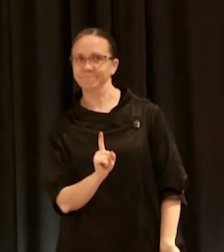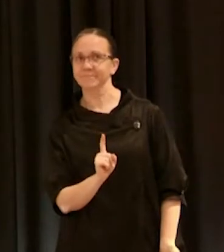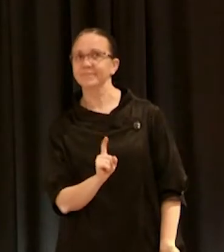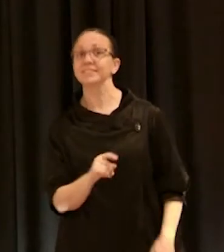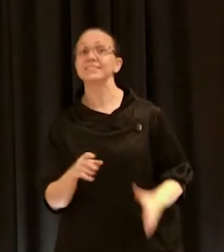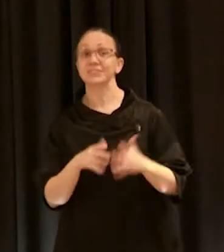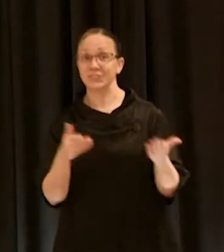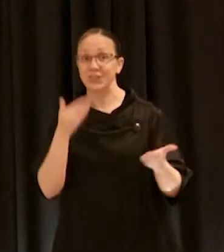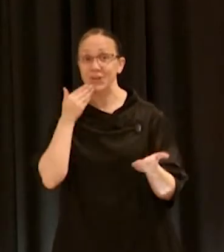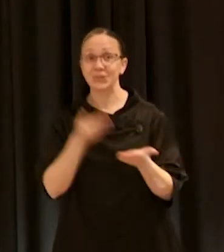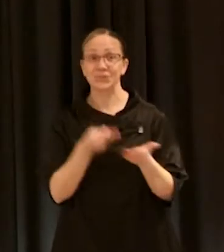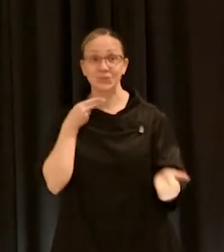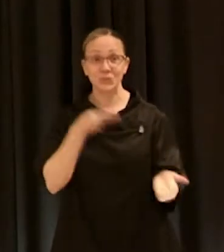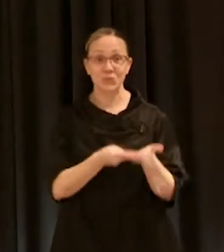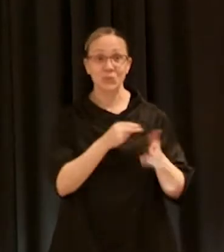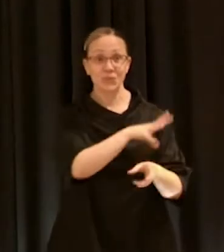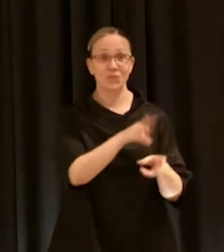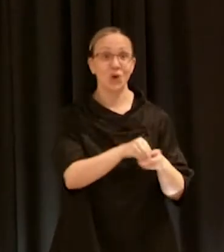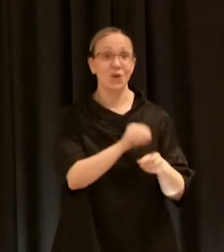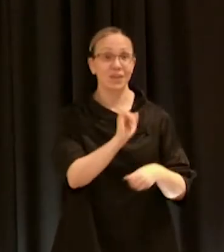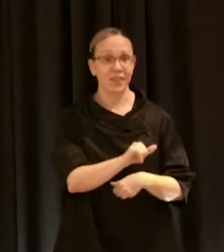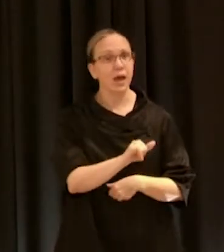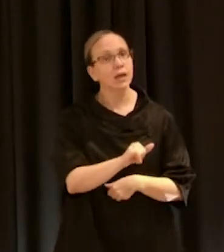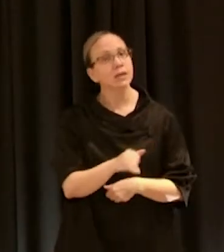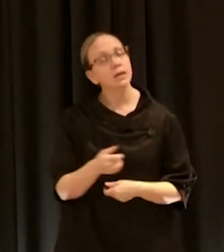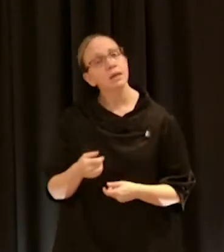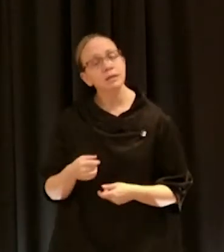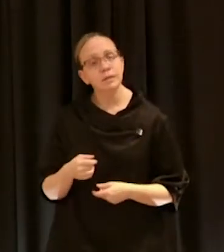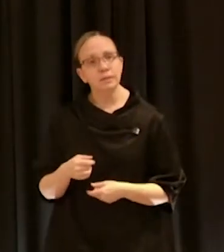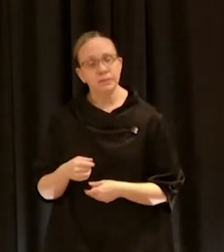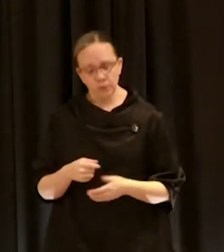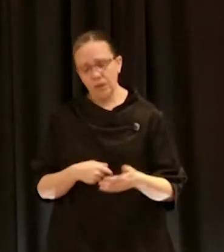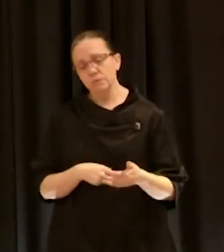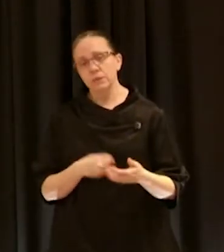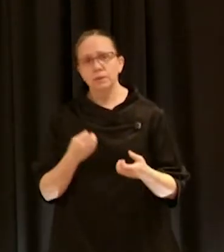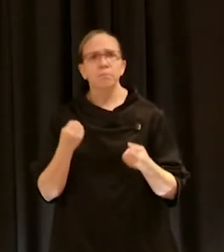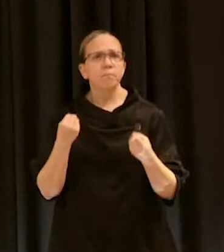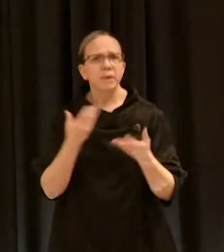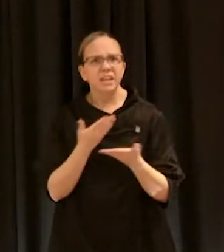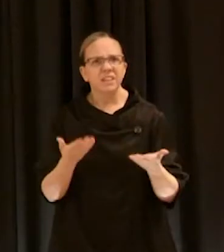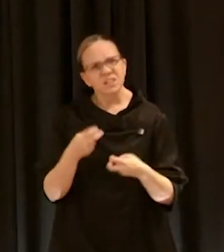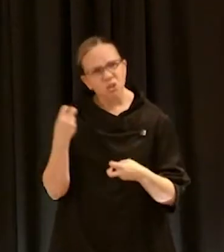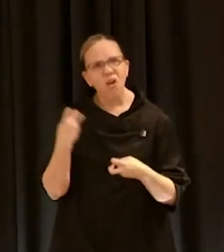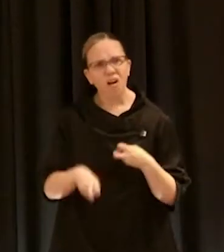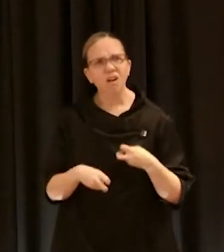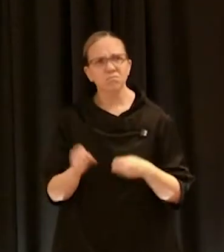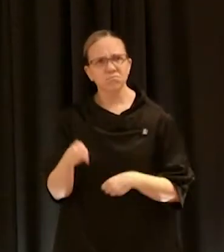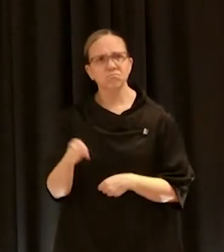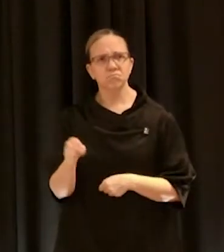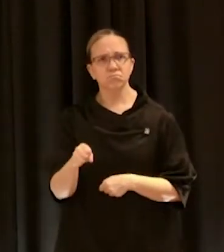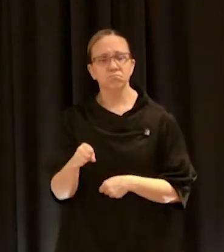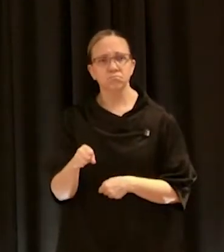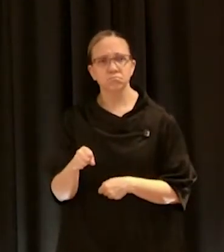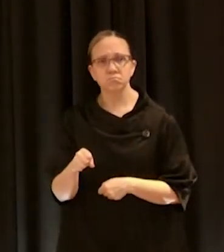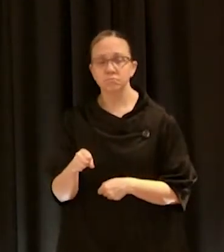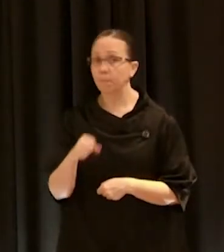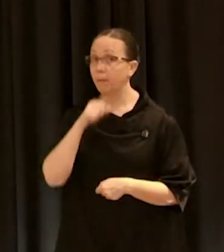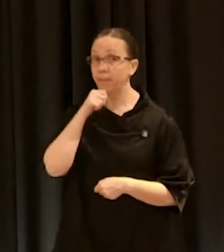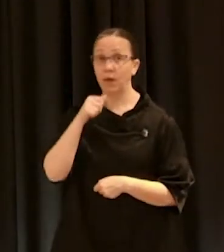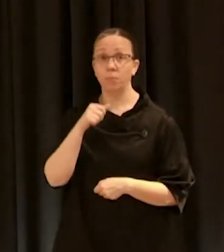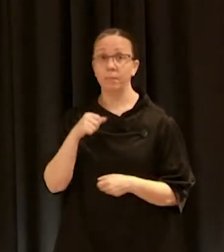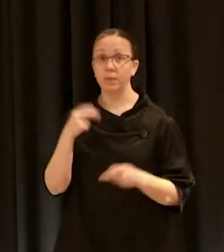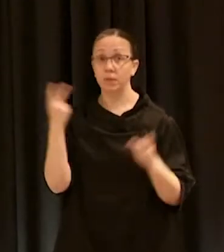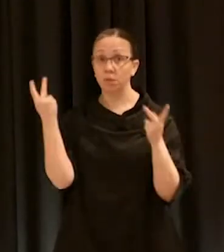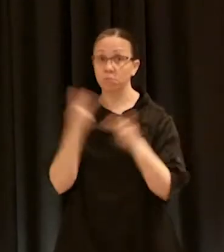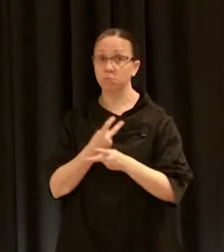There's a lot of good truth to that. And while all those things and many more are hard, that's not going to be the